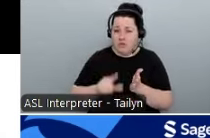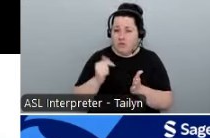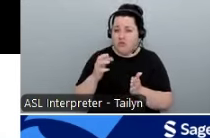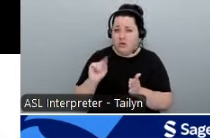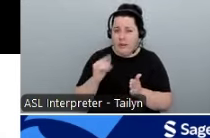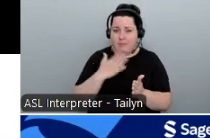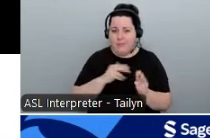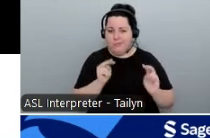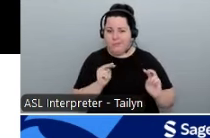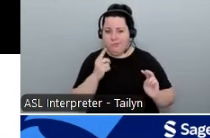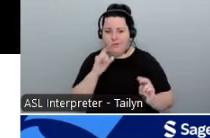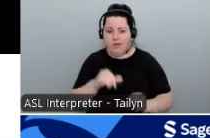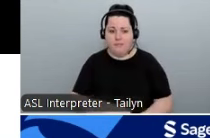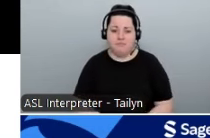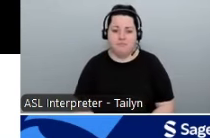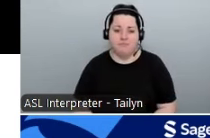those.